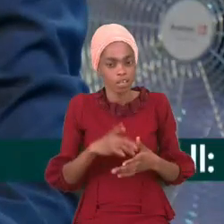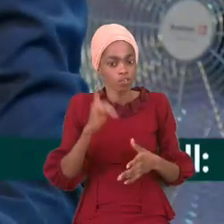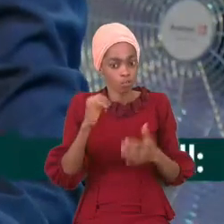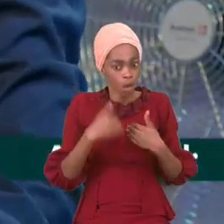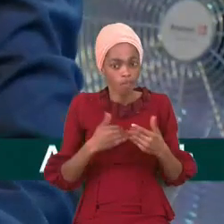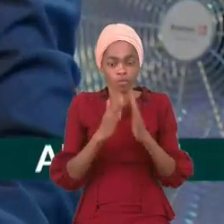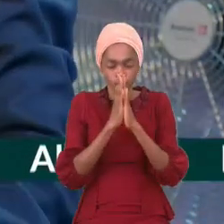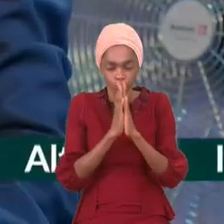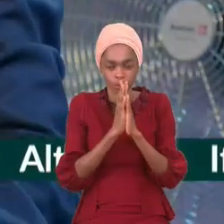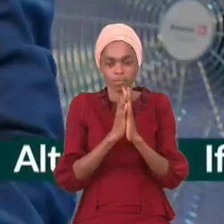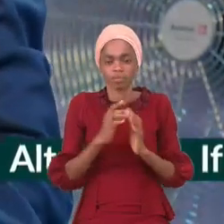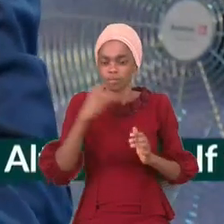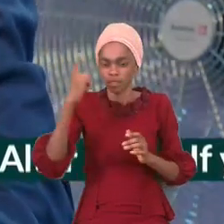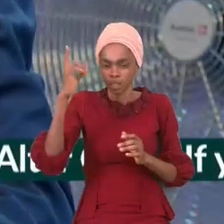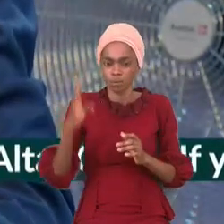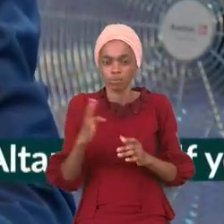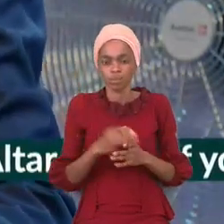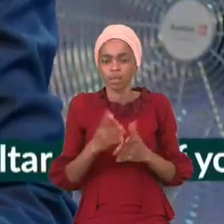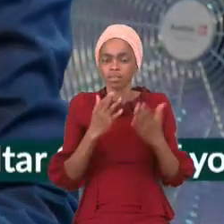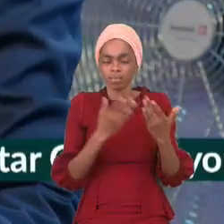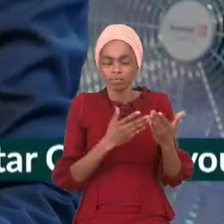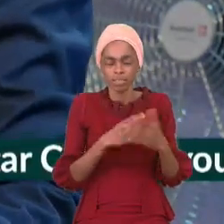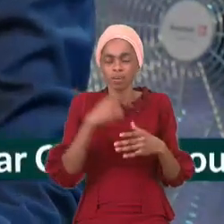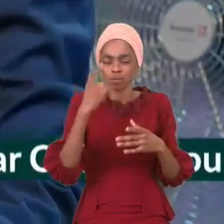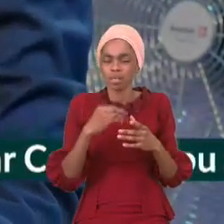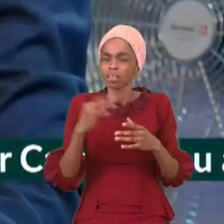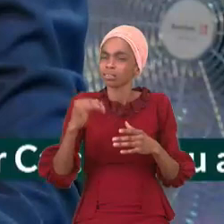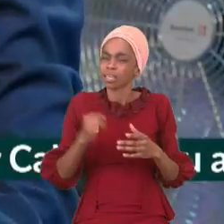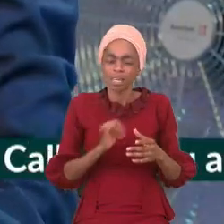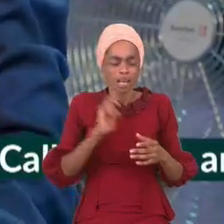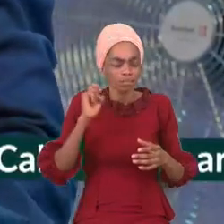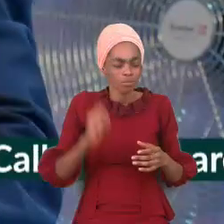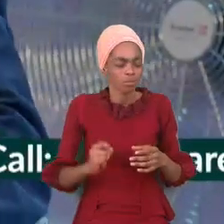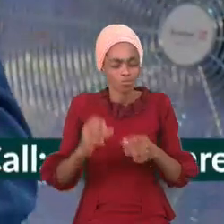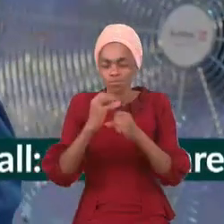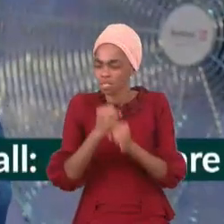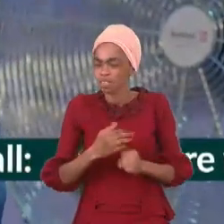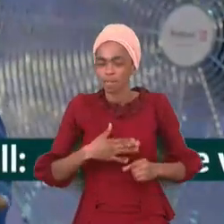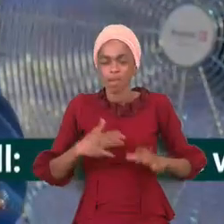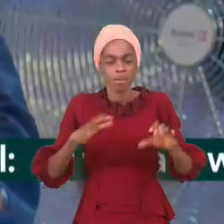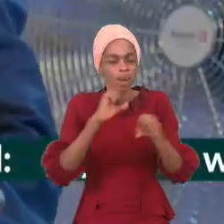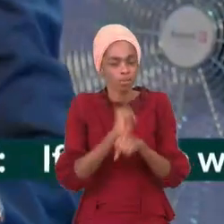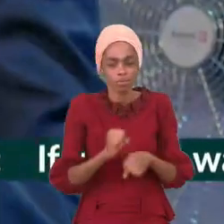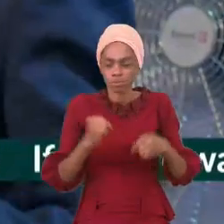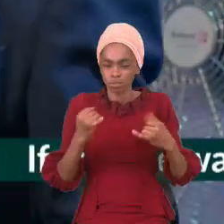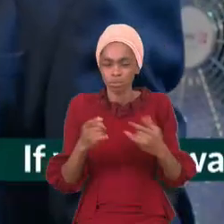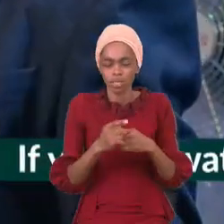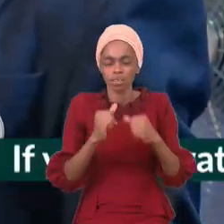people. In wing three, we are waiting for you. If you are true, please, can you raise the flag?